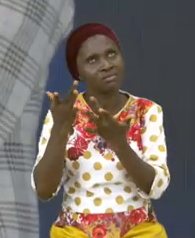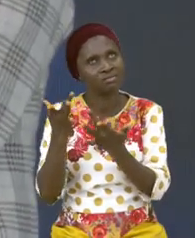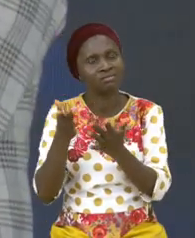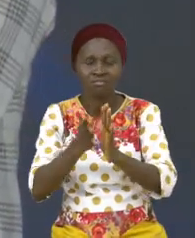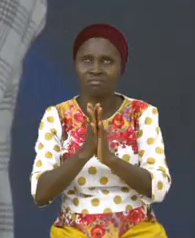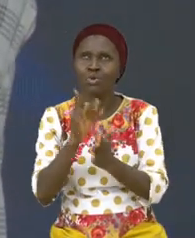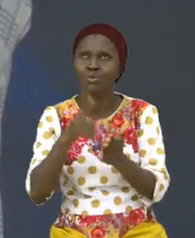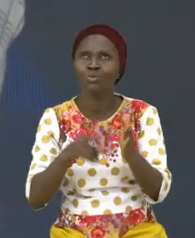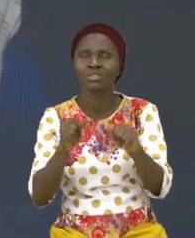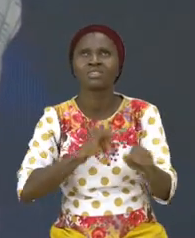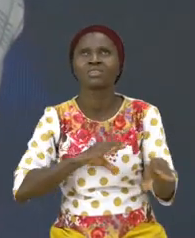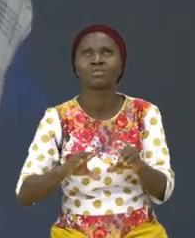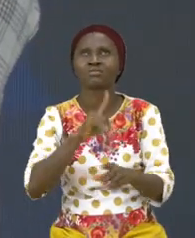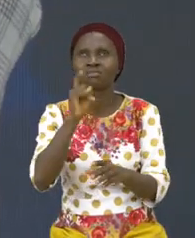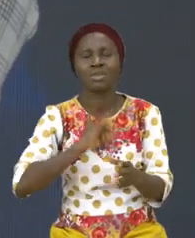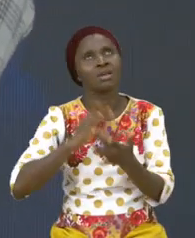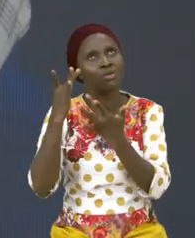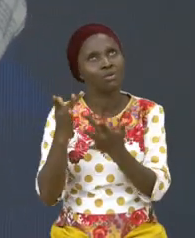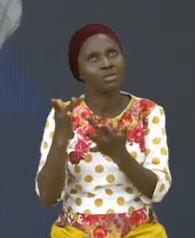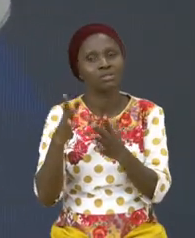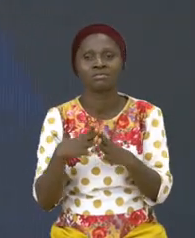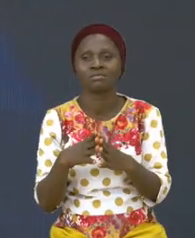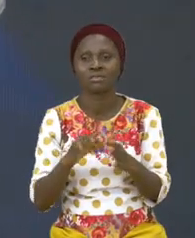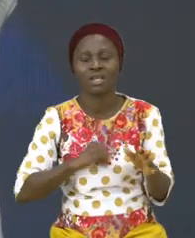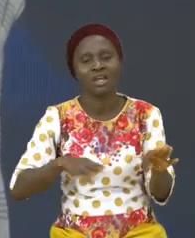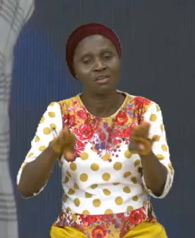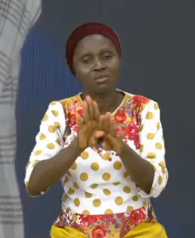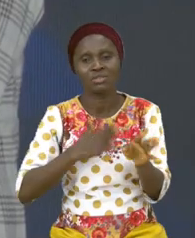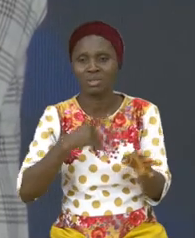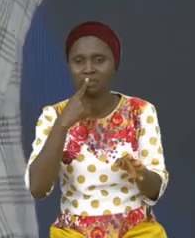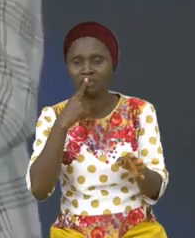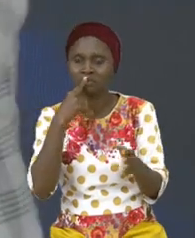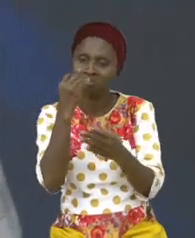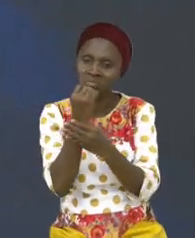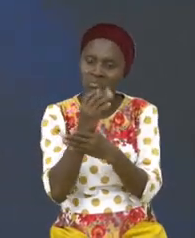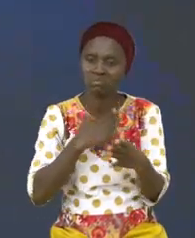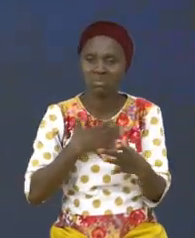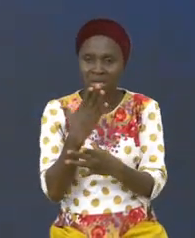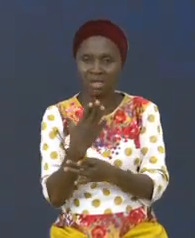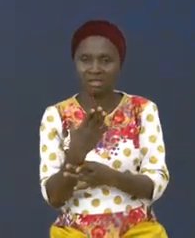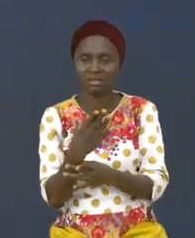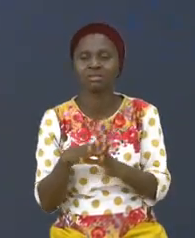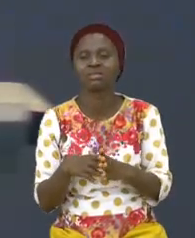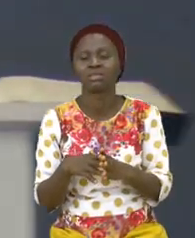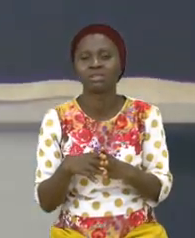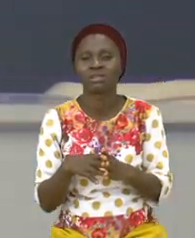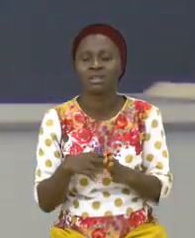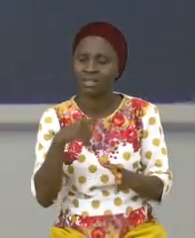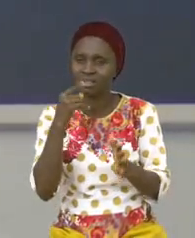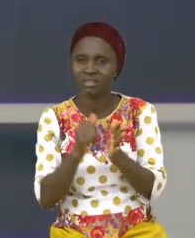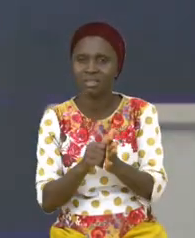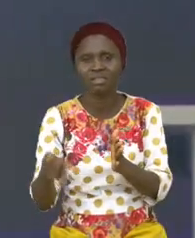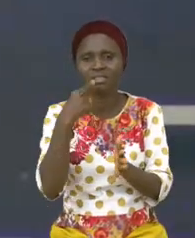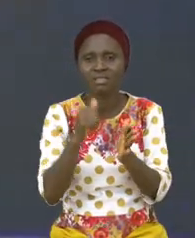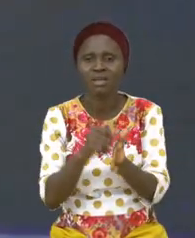I close my mouth. I fold my hands. And they say, what are you doing there? I